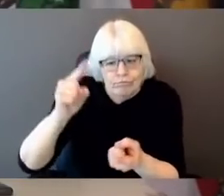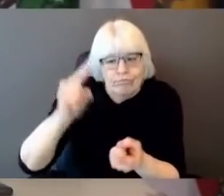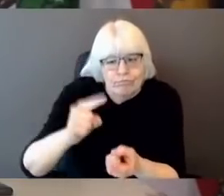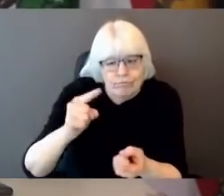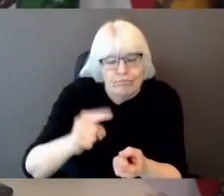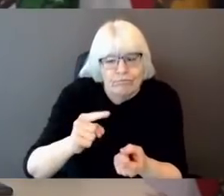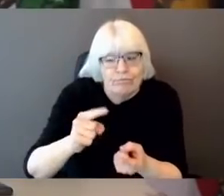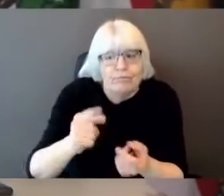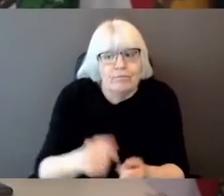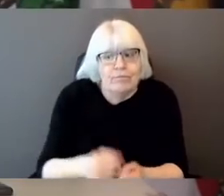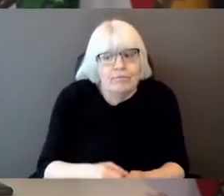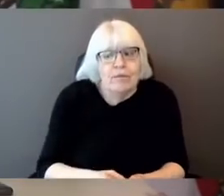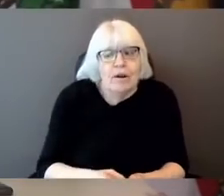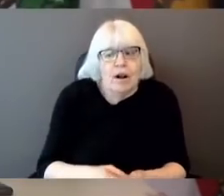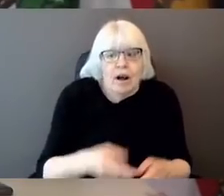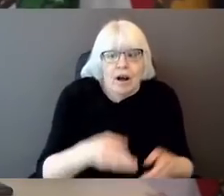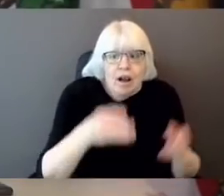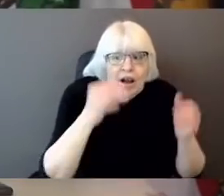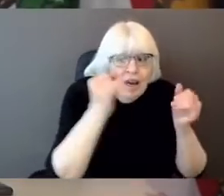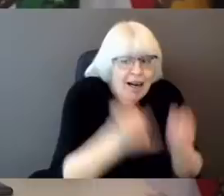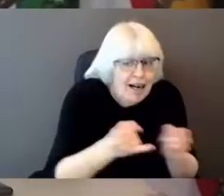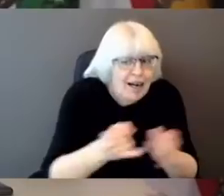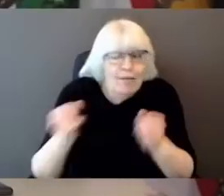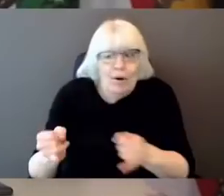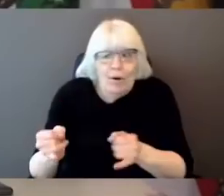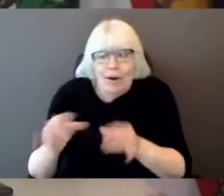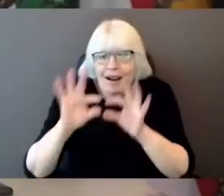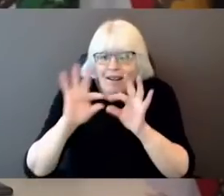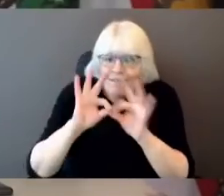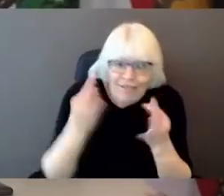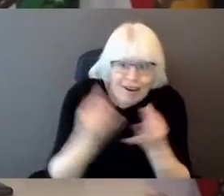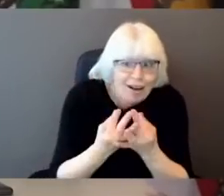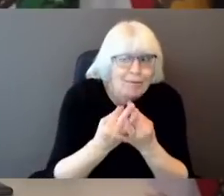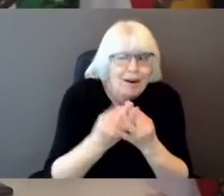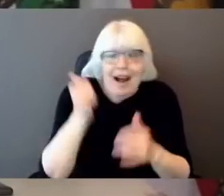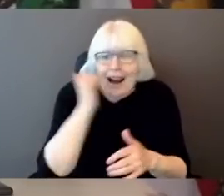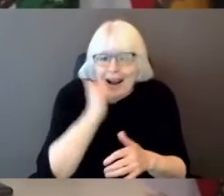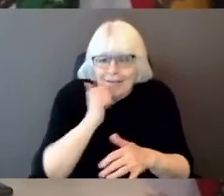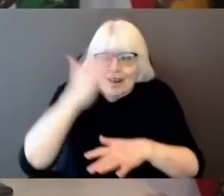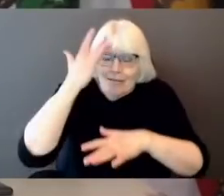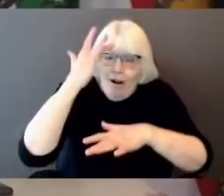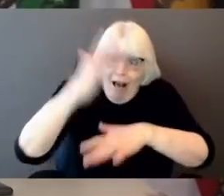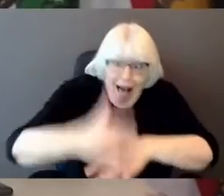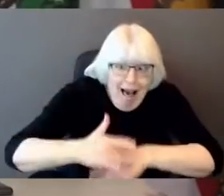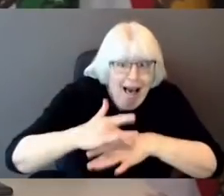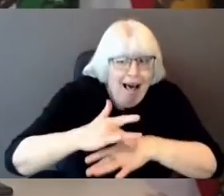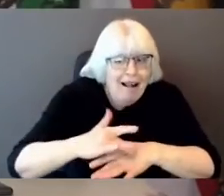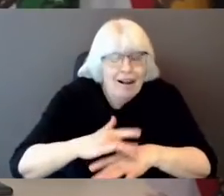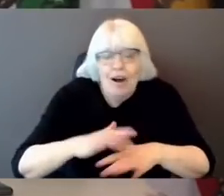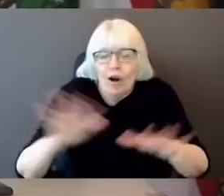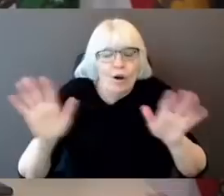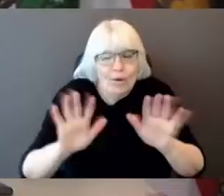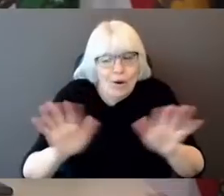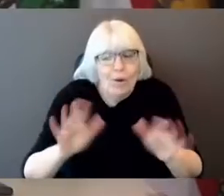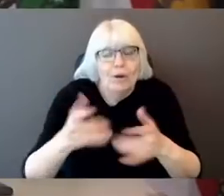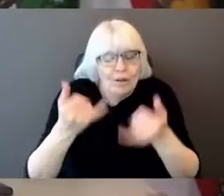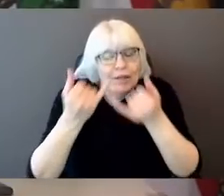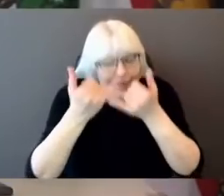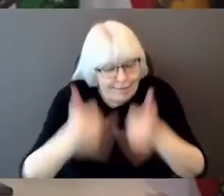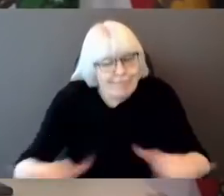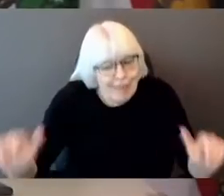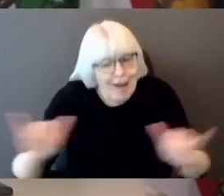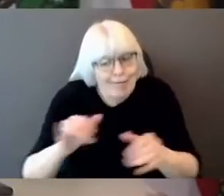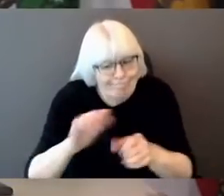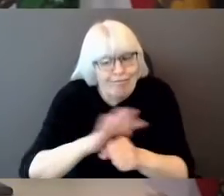but COVID will continue to be here. Our province will deal with it through our health system. We will monitor it like we monitor